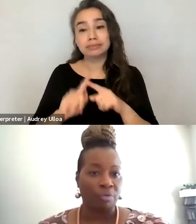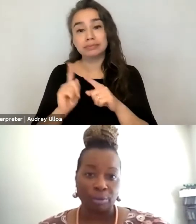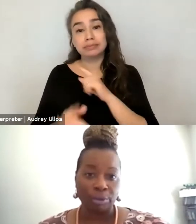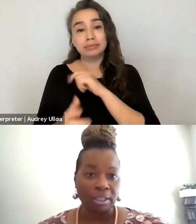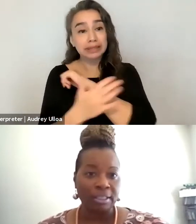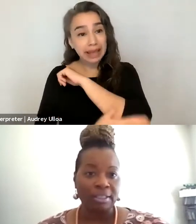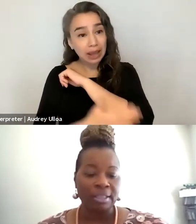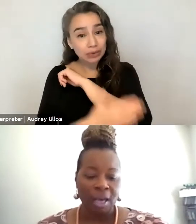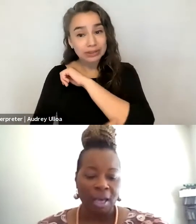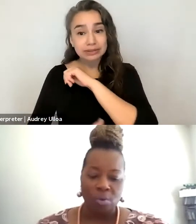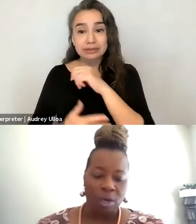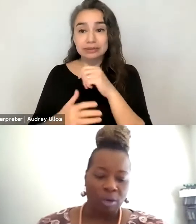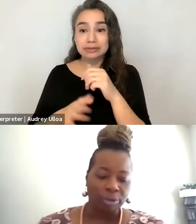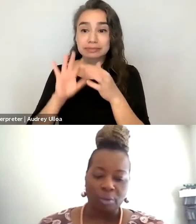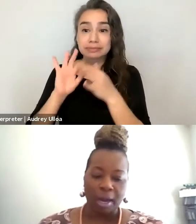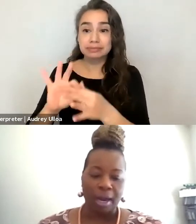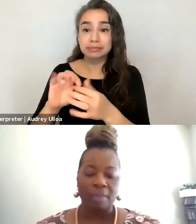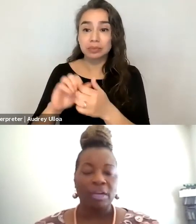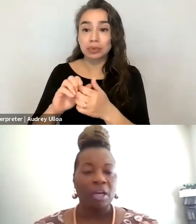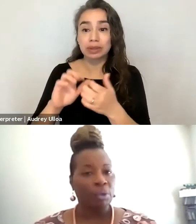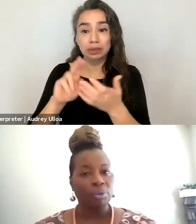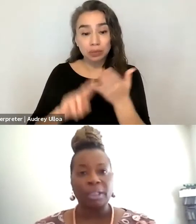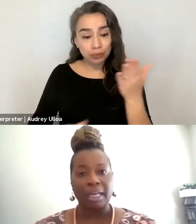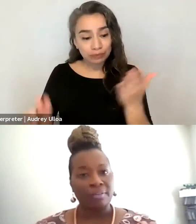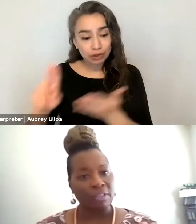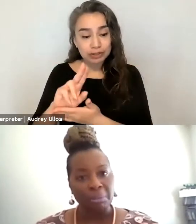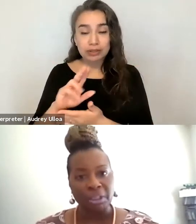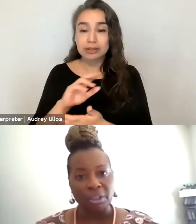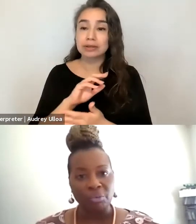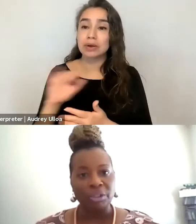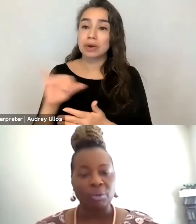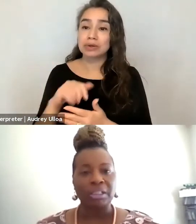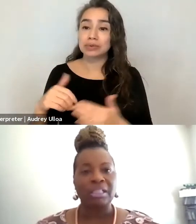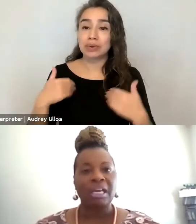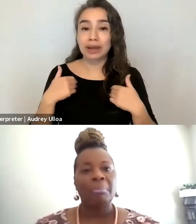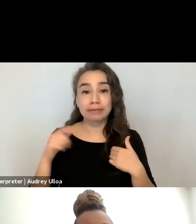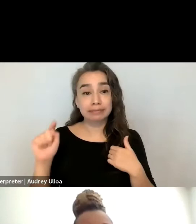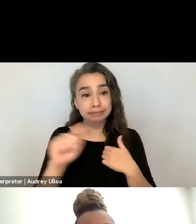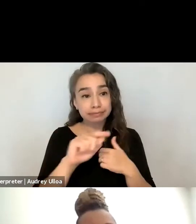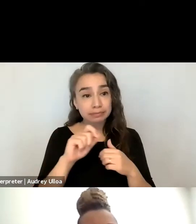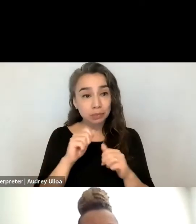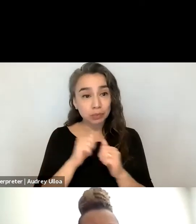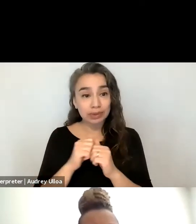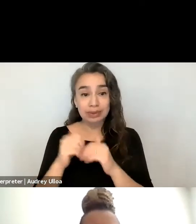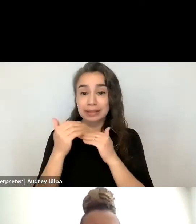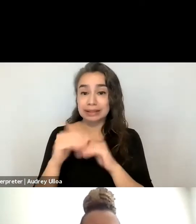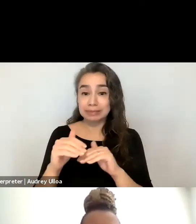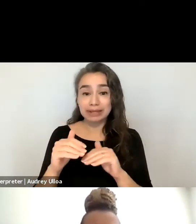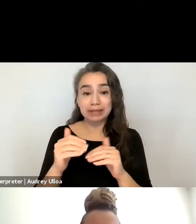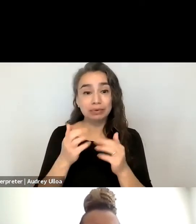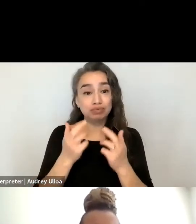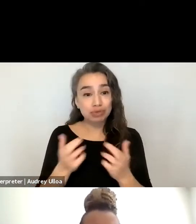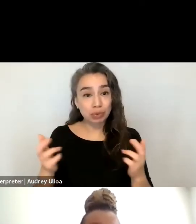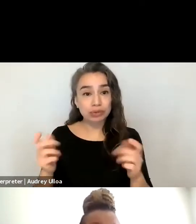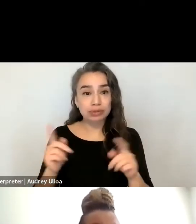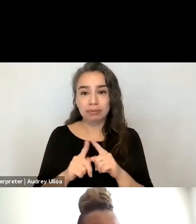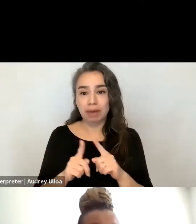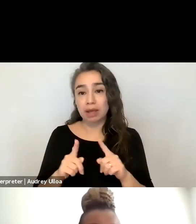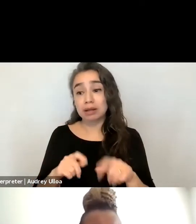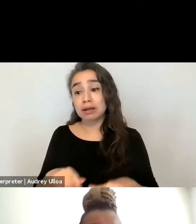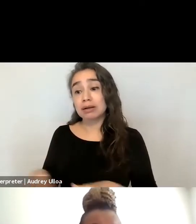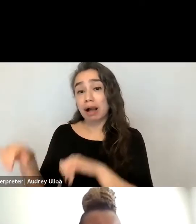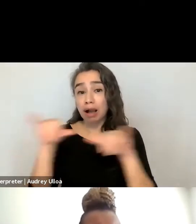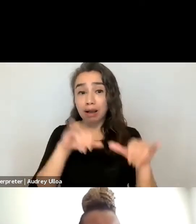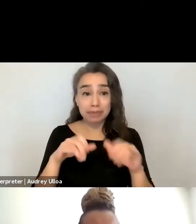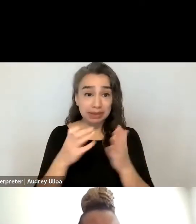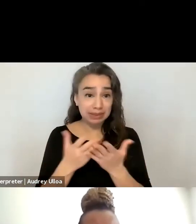surround universities. We also have those that have limited resources. But I think the common thread that we can see is, number one,